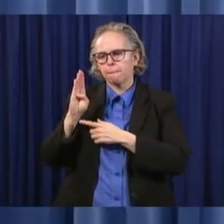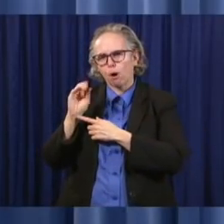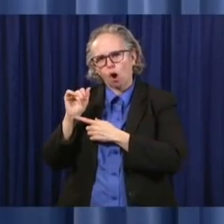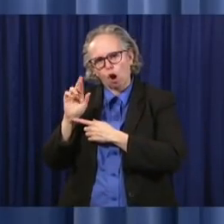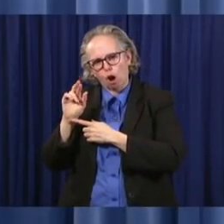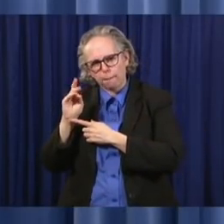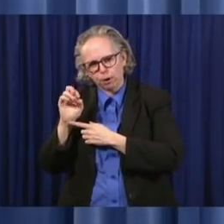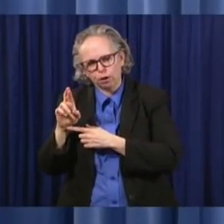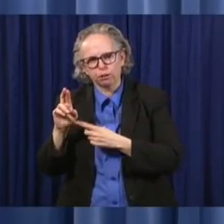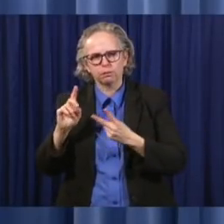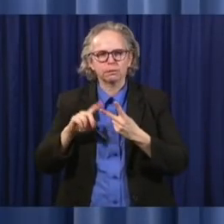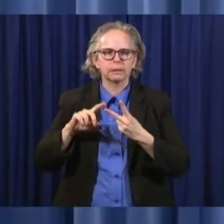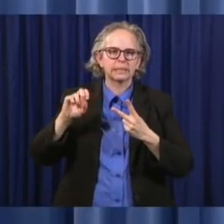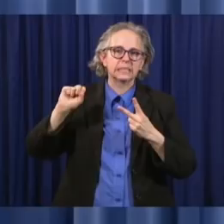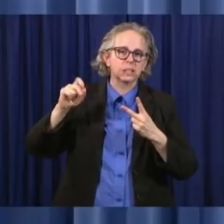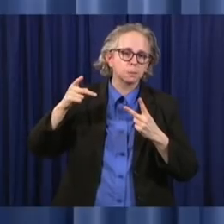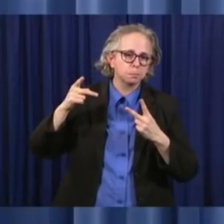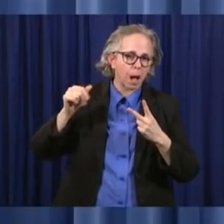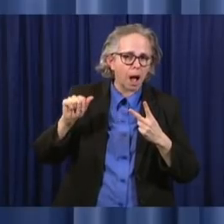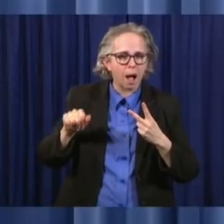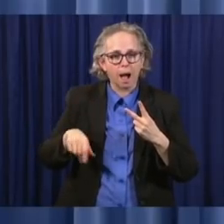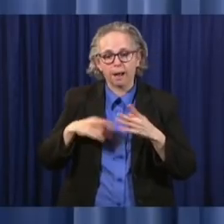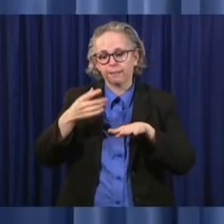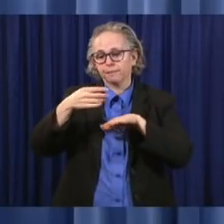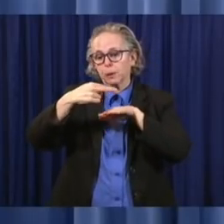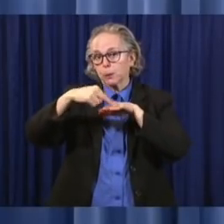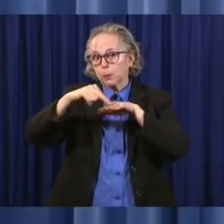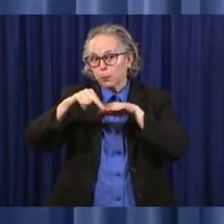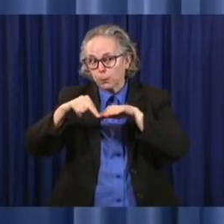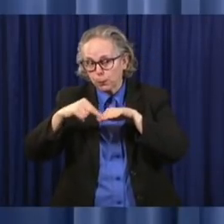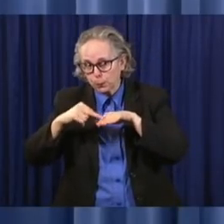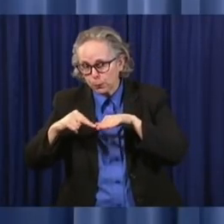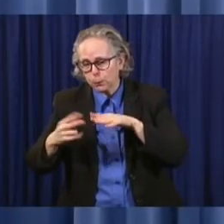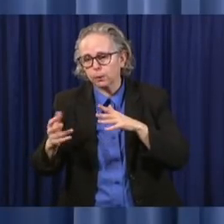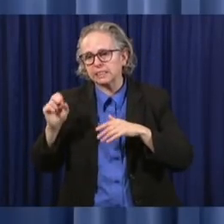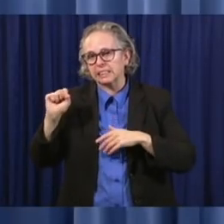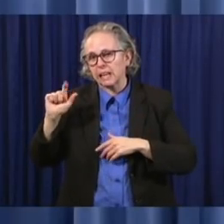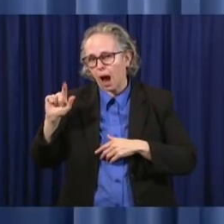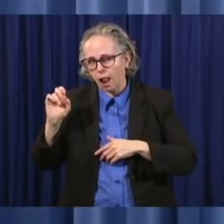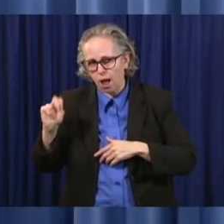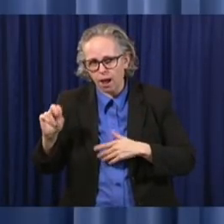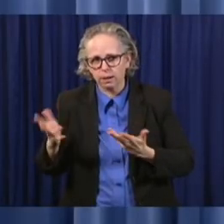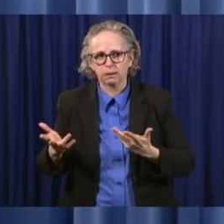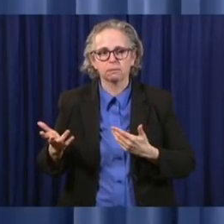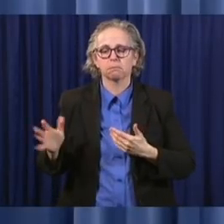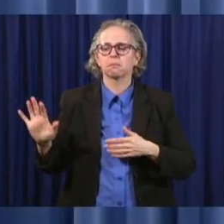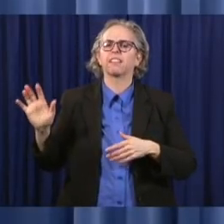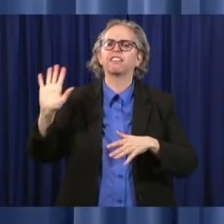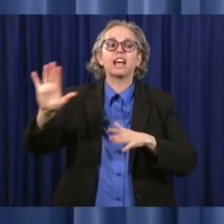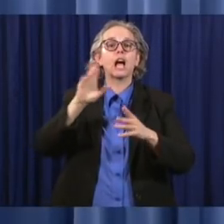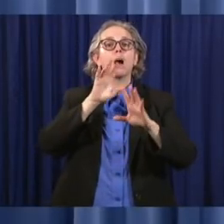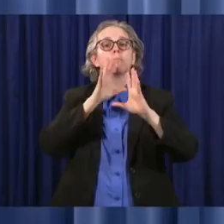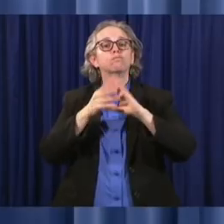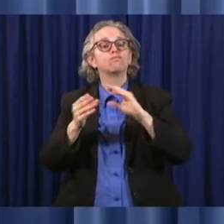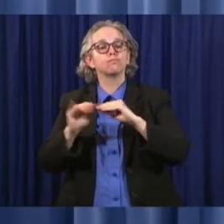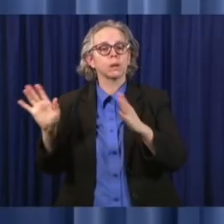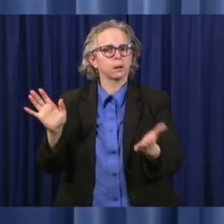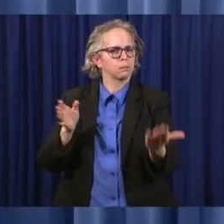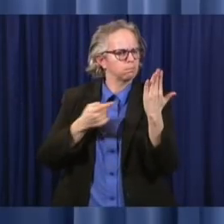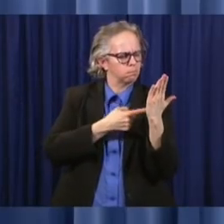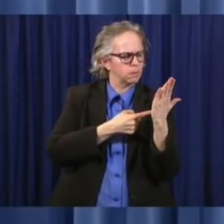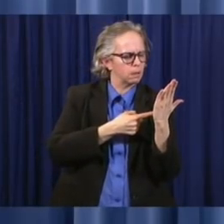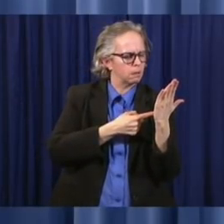nail salons. And we have today their report, which we are making public, providing the